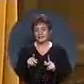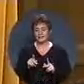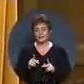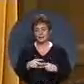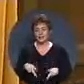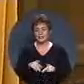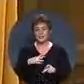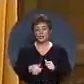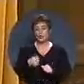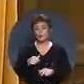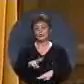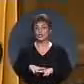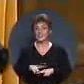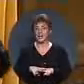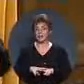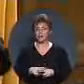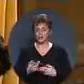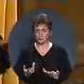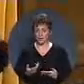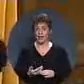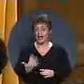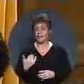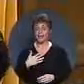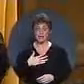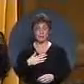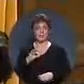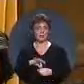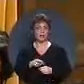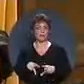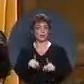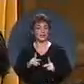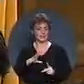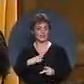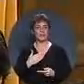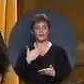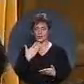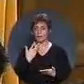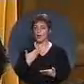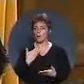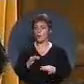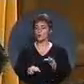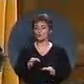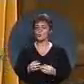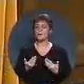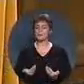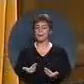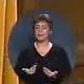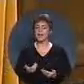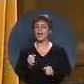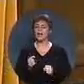country, not just the party with the most seats. He used to have a minimum amount of judgment.